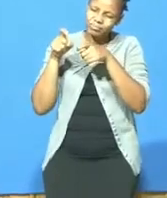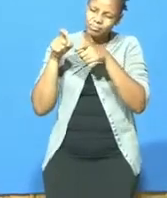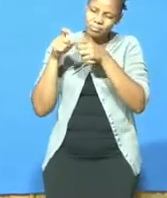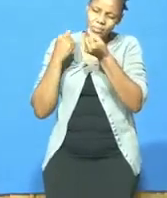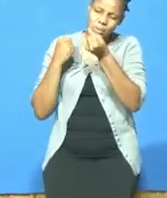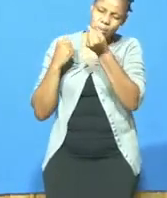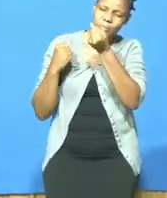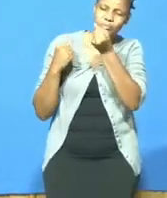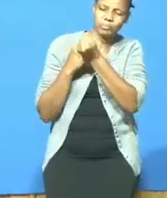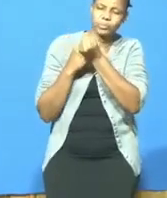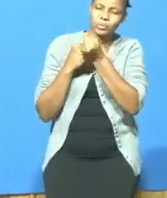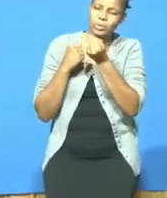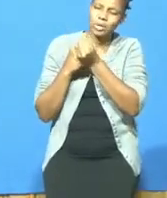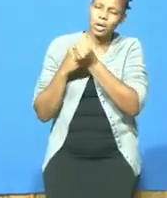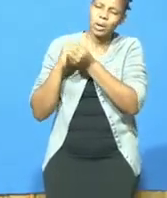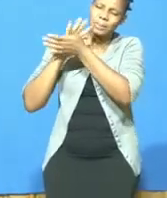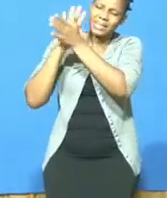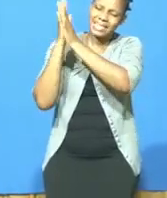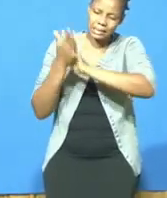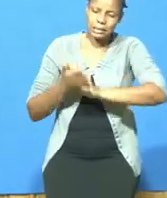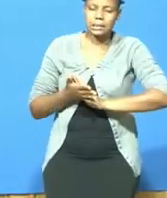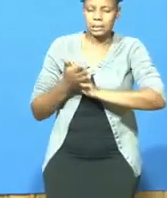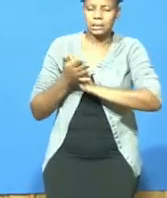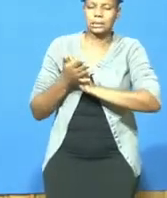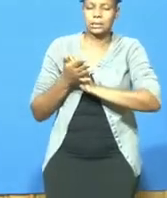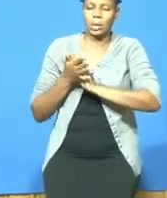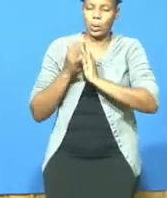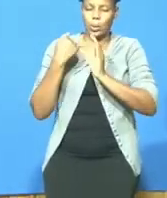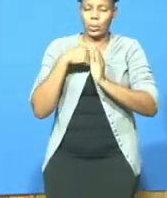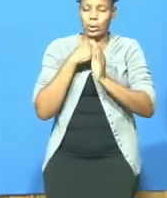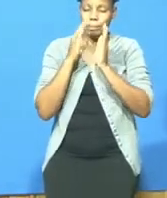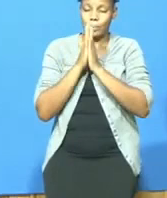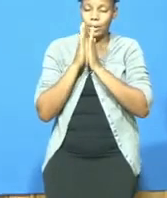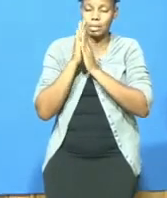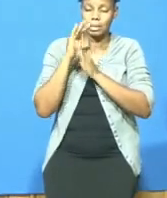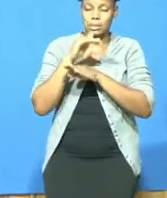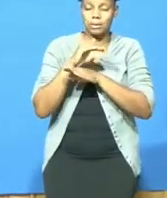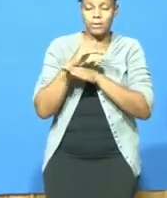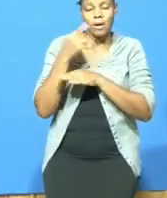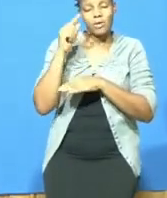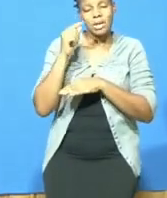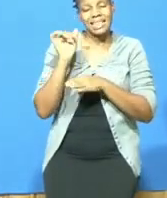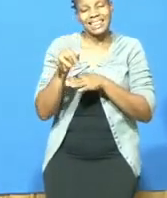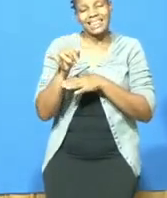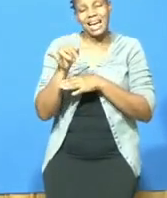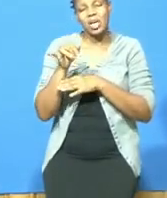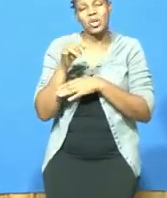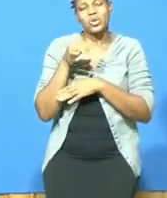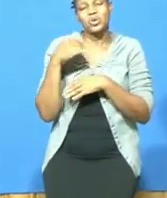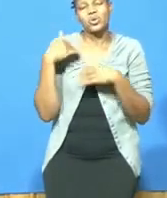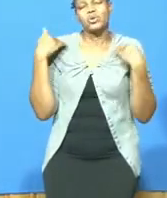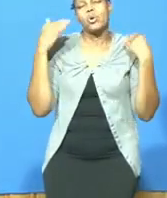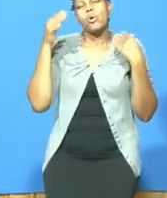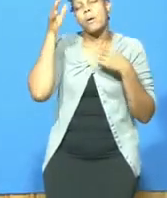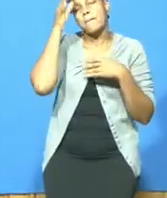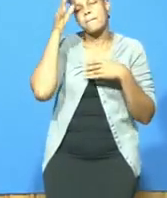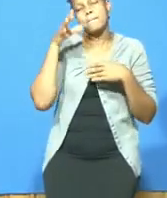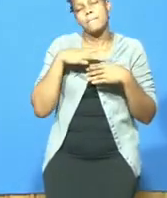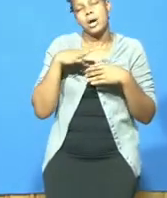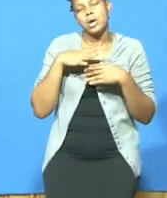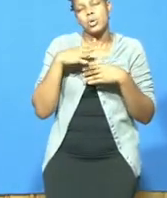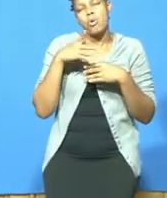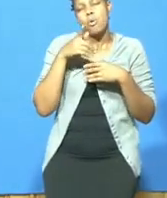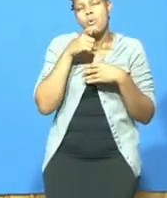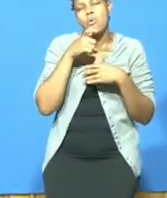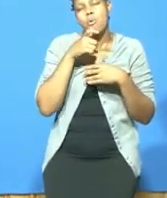of peace. We're praying this evening, Father, for that young man who is battling with